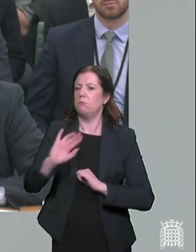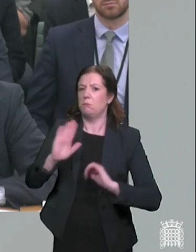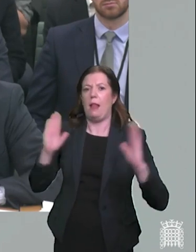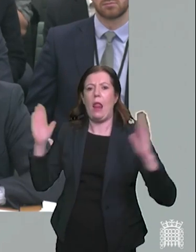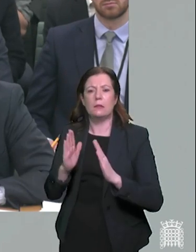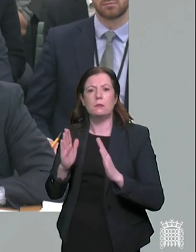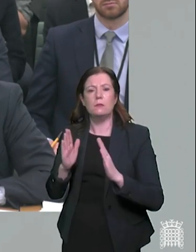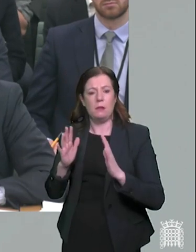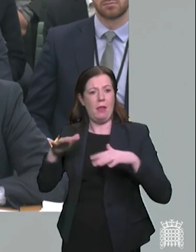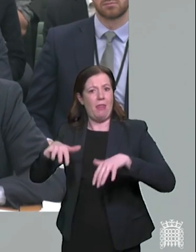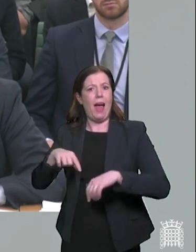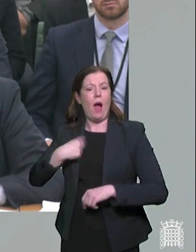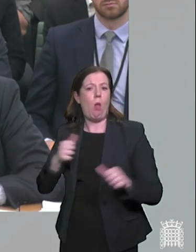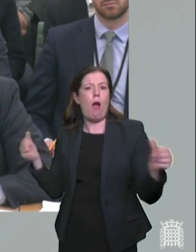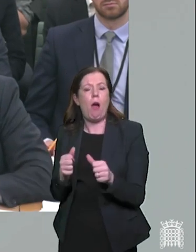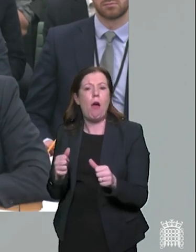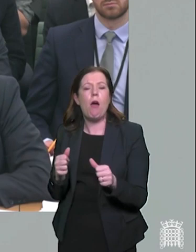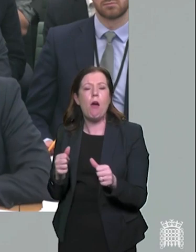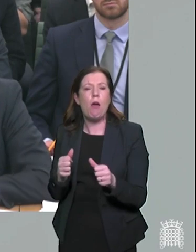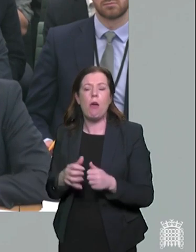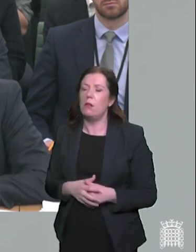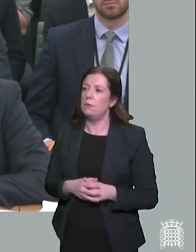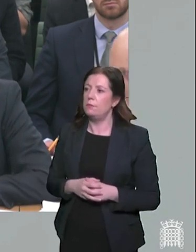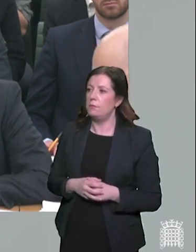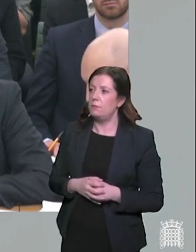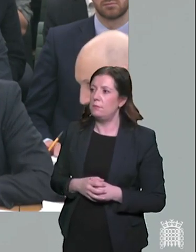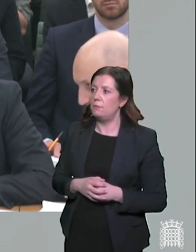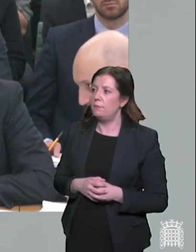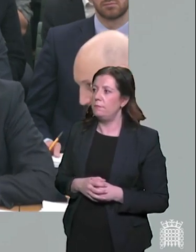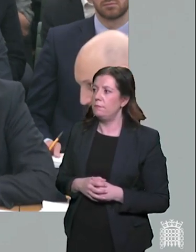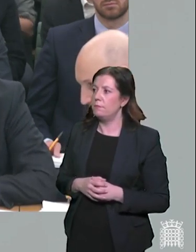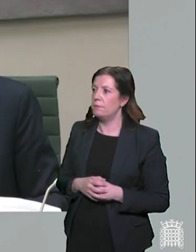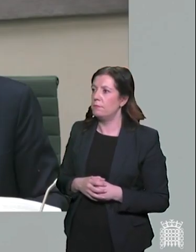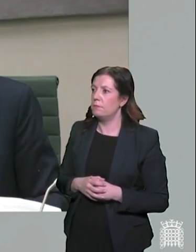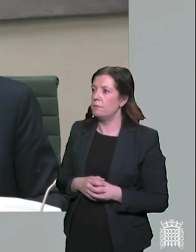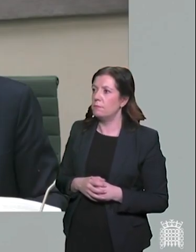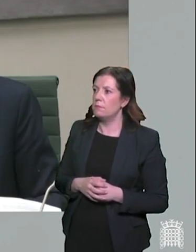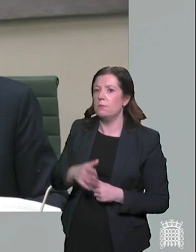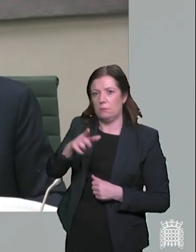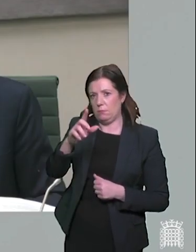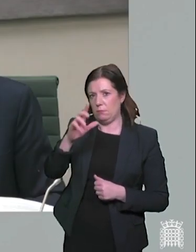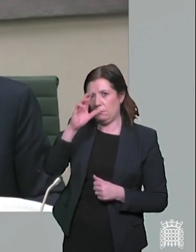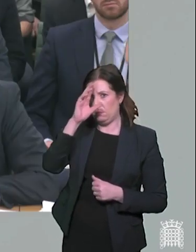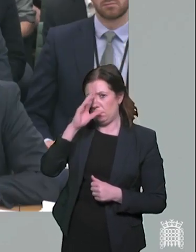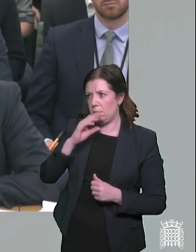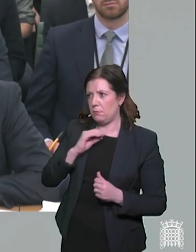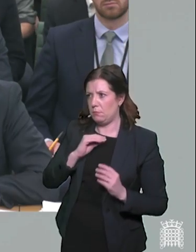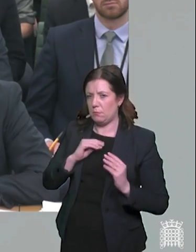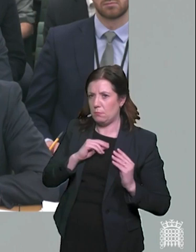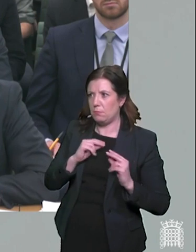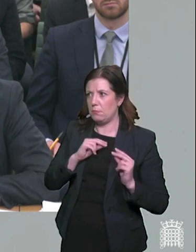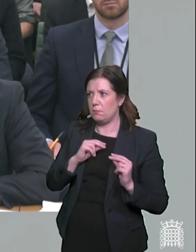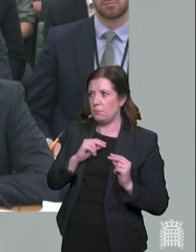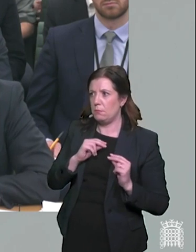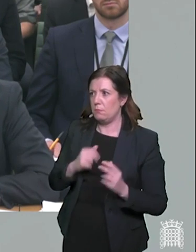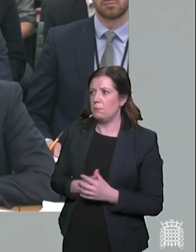it lasted a very short time. Well, by all means, make sure that's drawn to our attention. Oh, sorry. This is the Clio